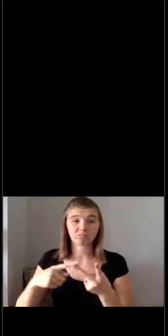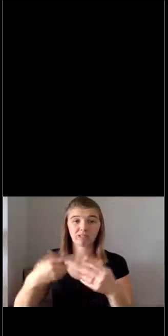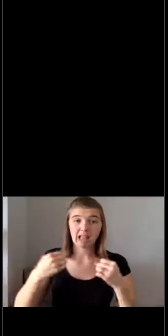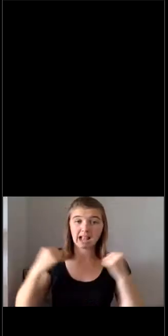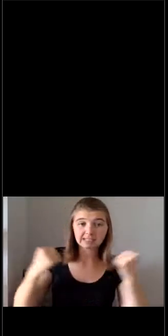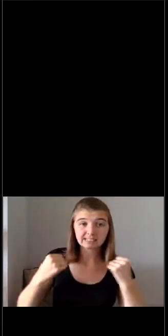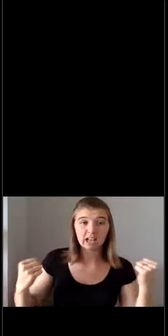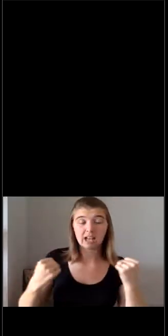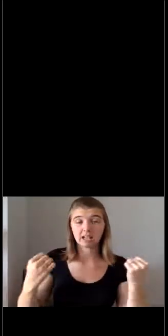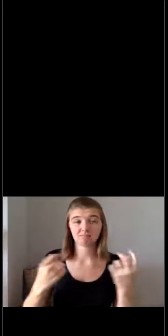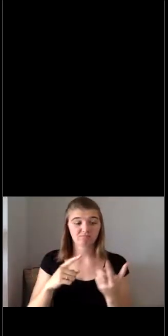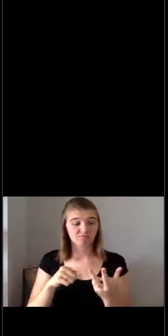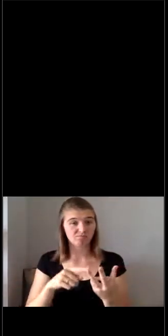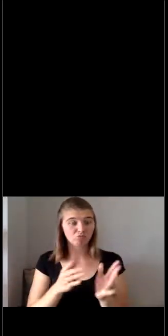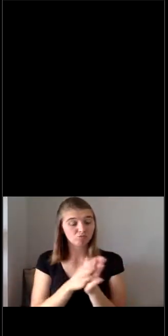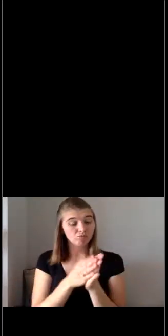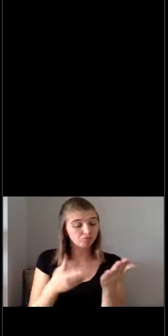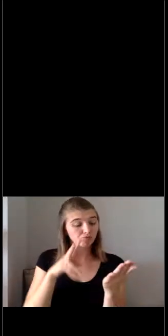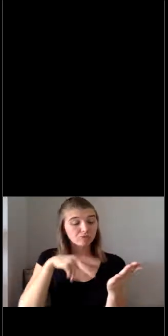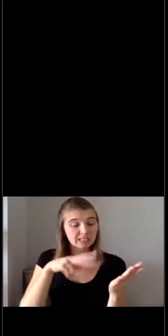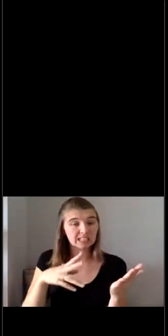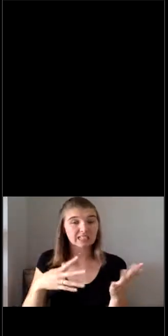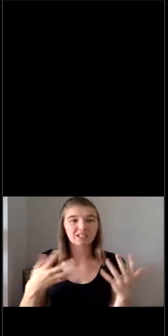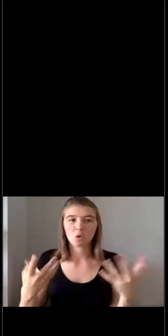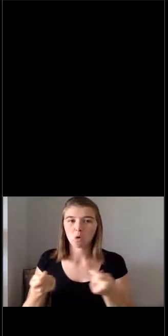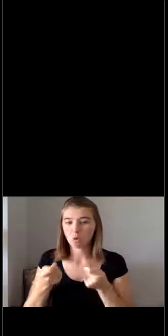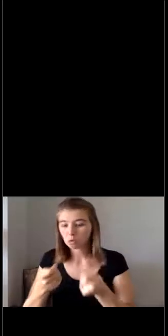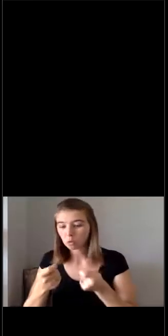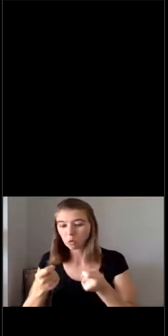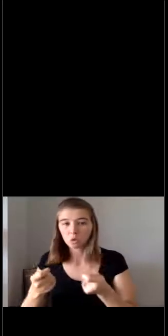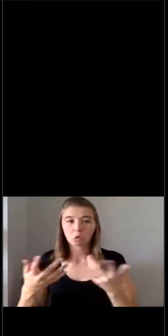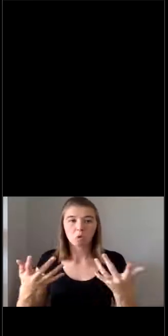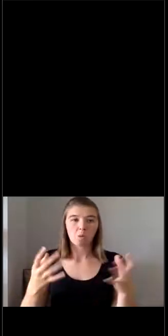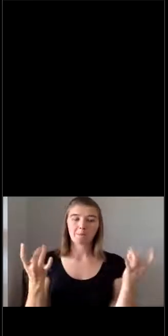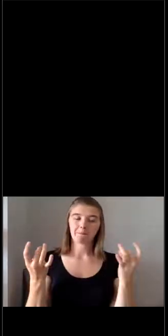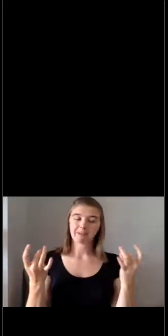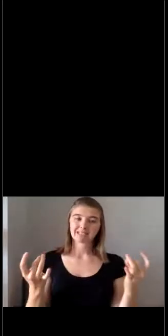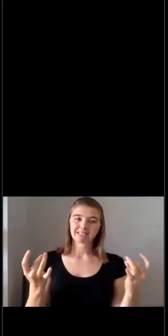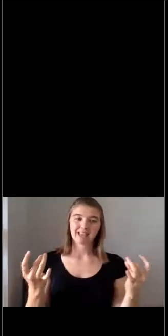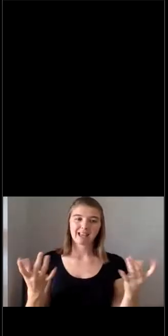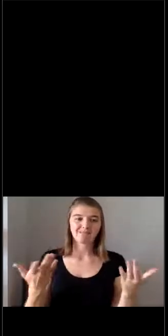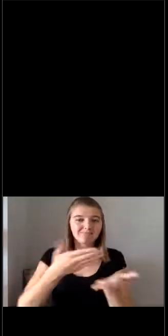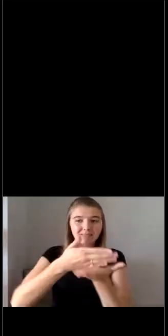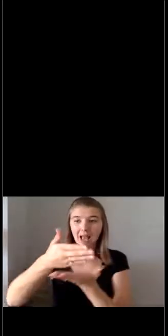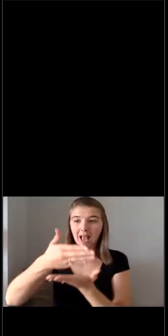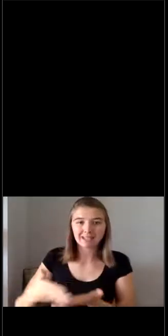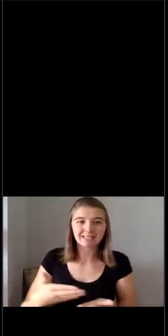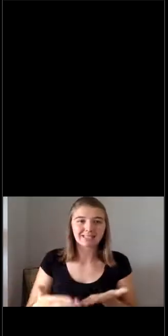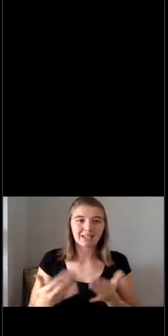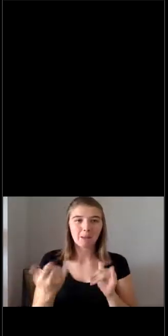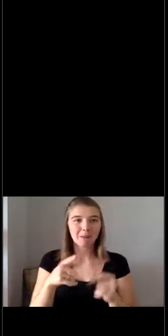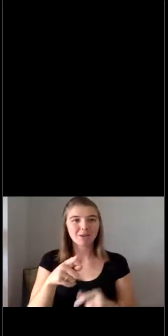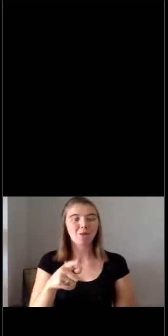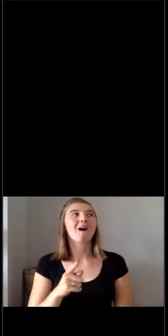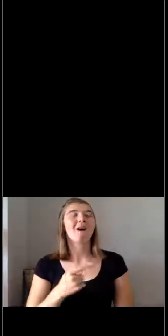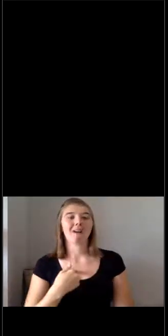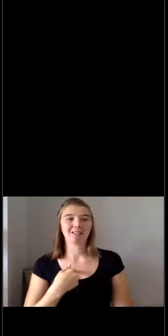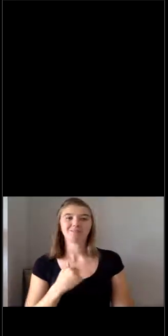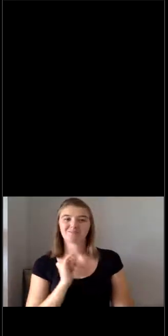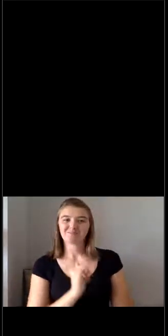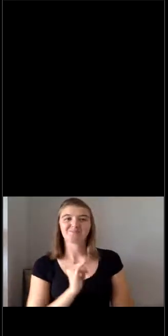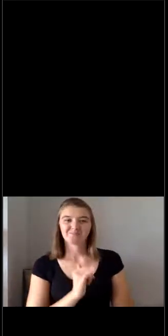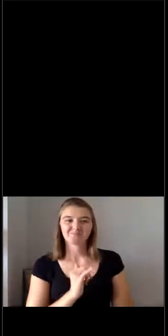could be reading a book, could be cooking, baking, tidying, meditating, mindfulness. You know, you might have one that works for you, might be lying in the shower, or sitting in the bath, whatever